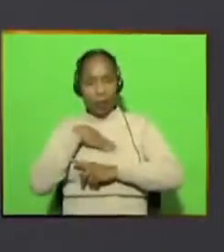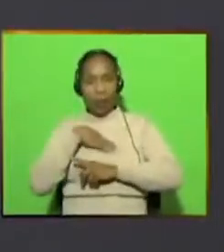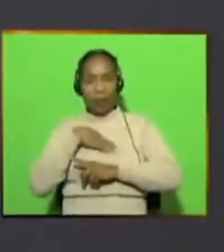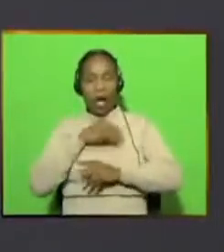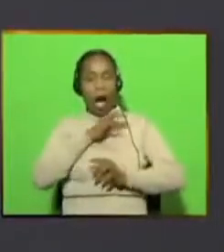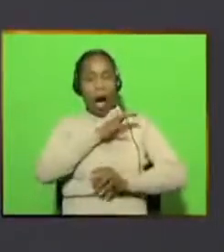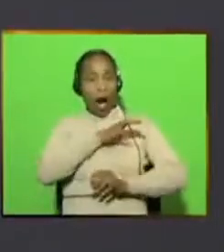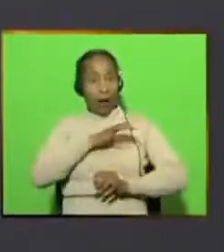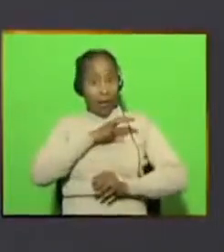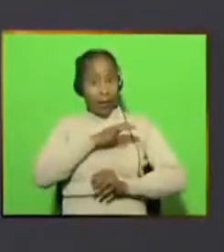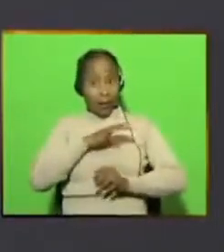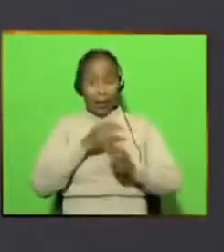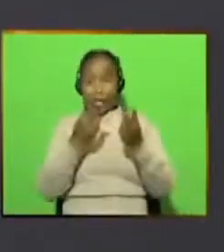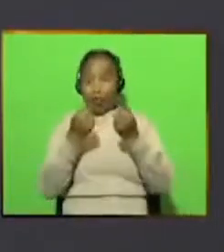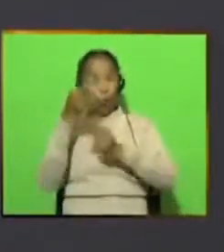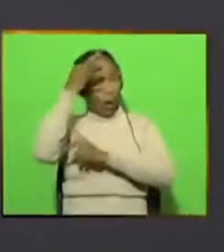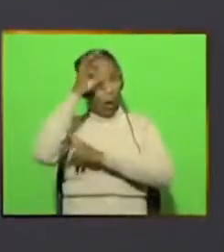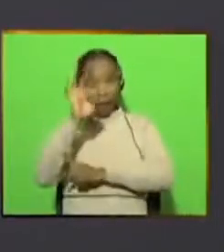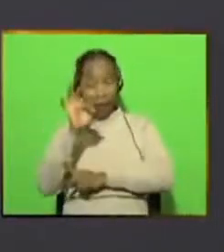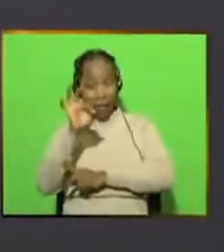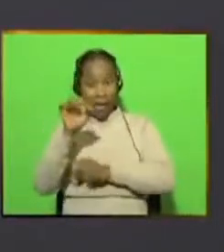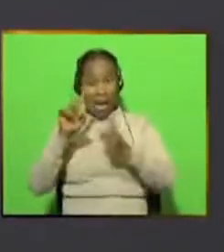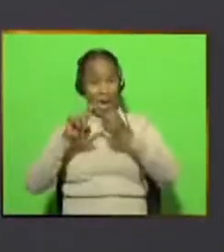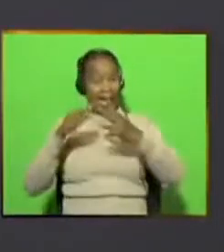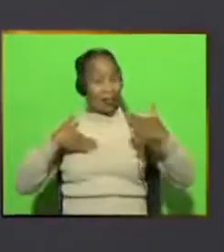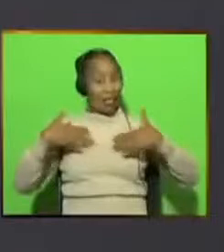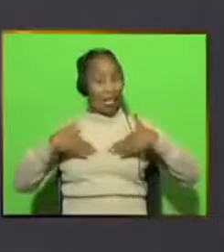government and its administration.